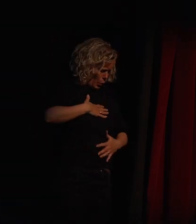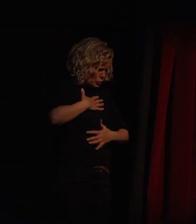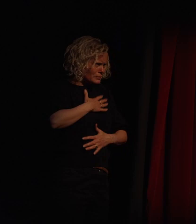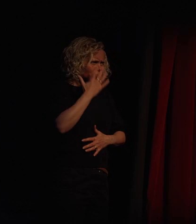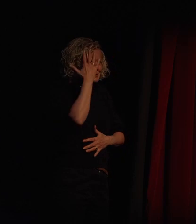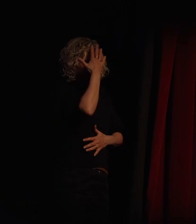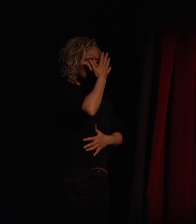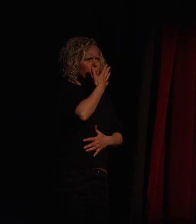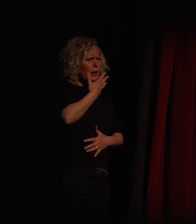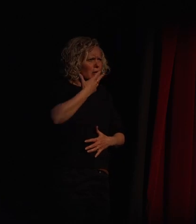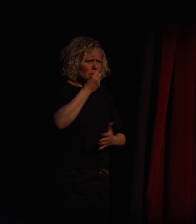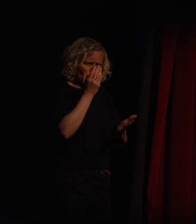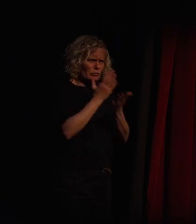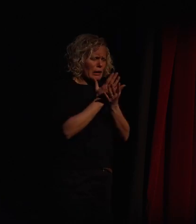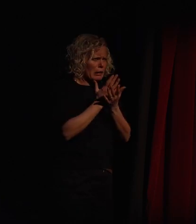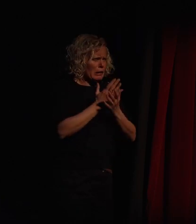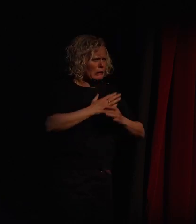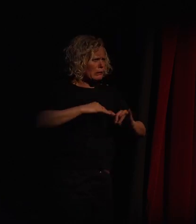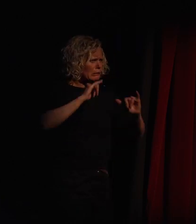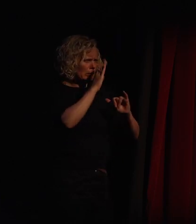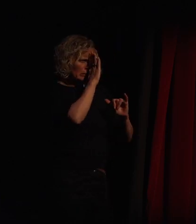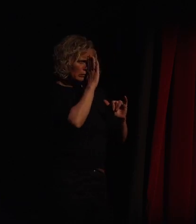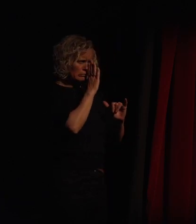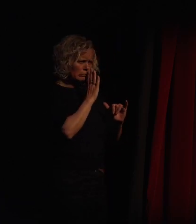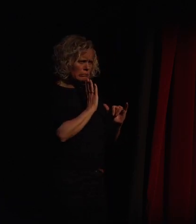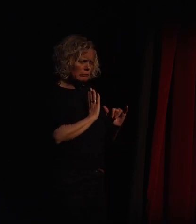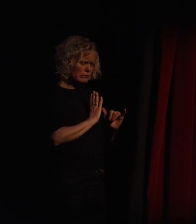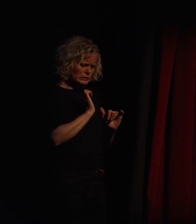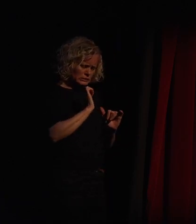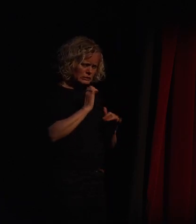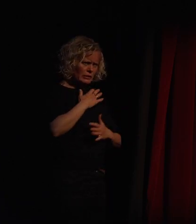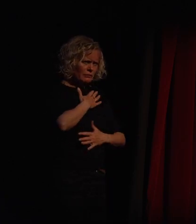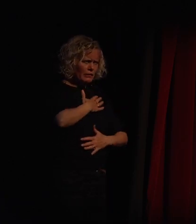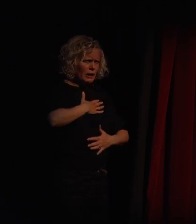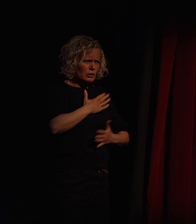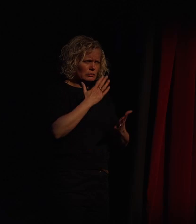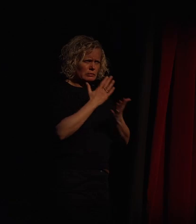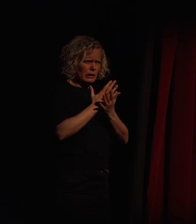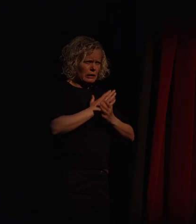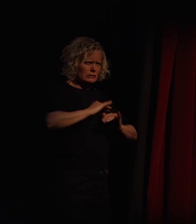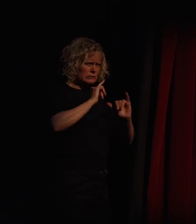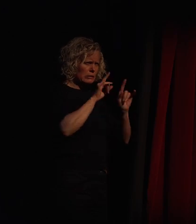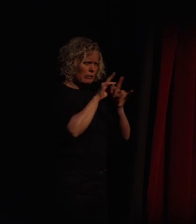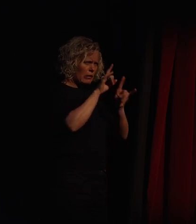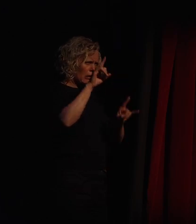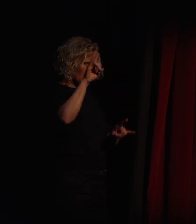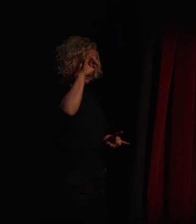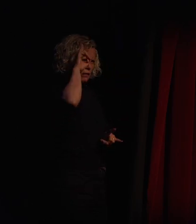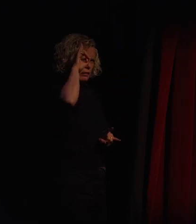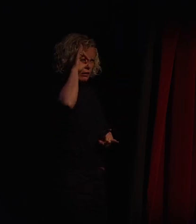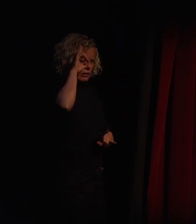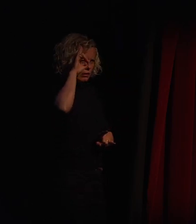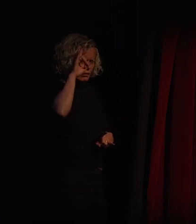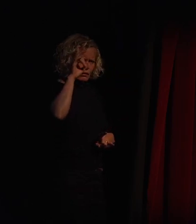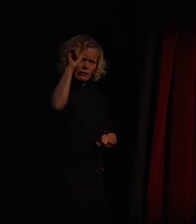spirit, a dull as night, and his affections dark as Erebus. Let no